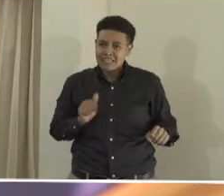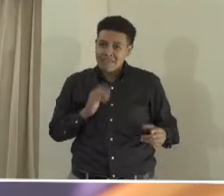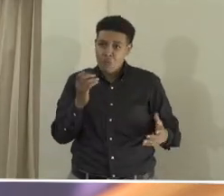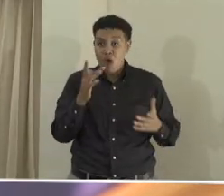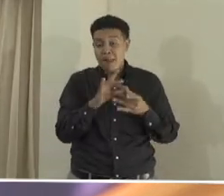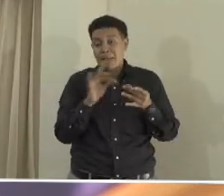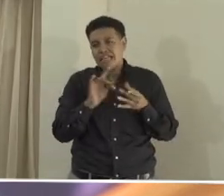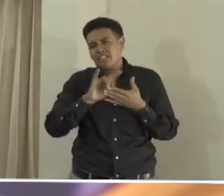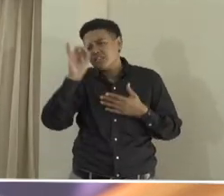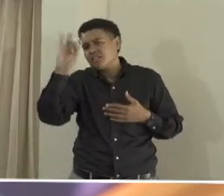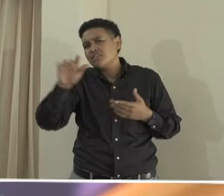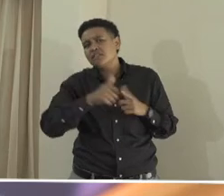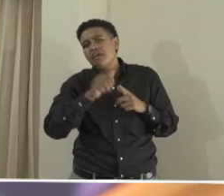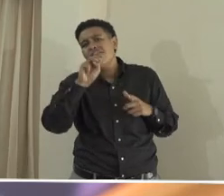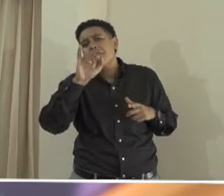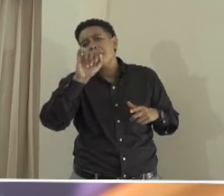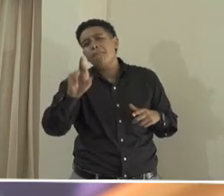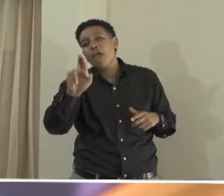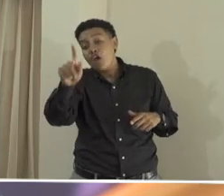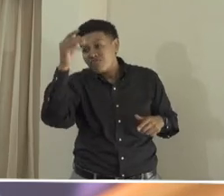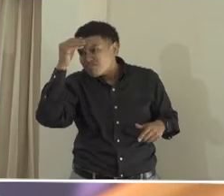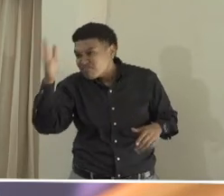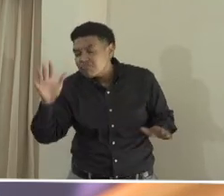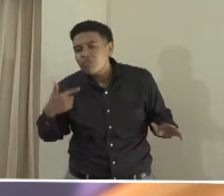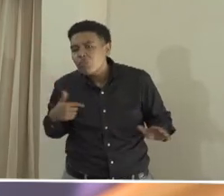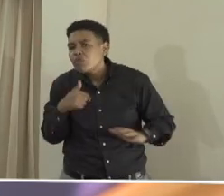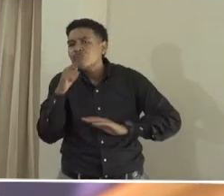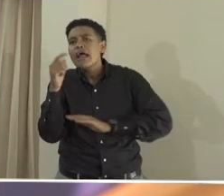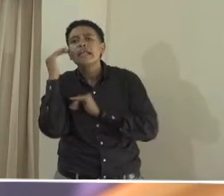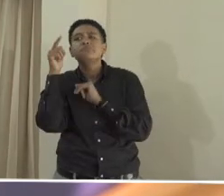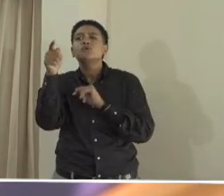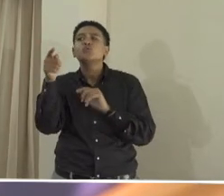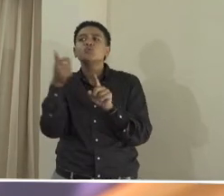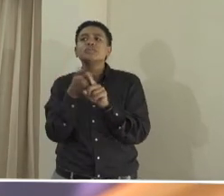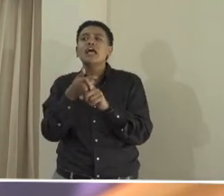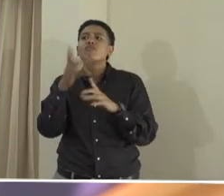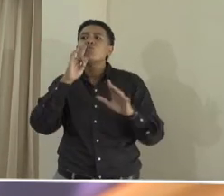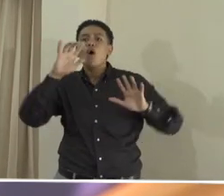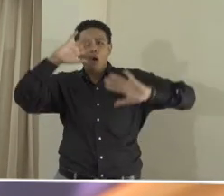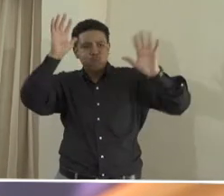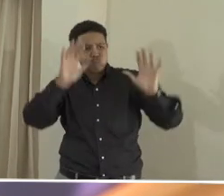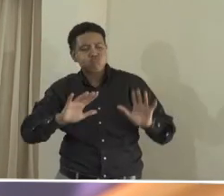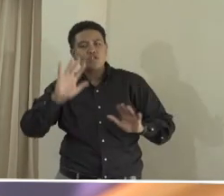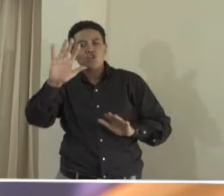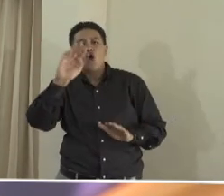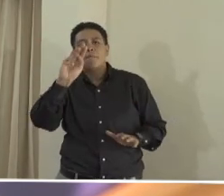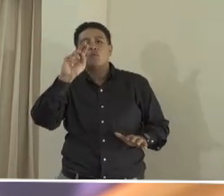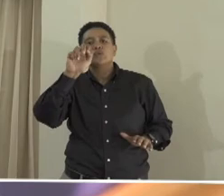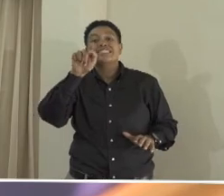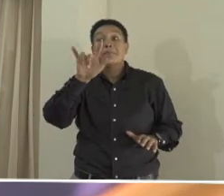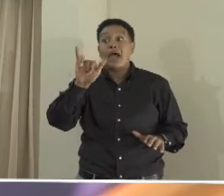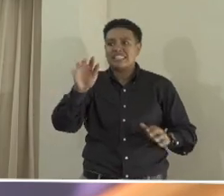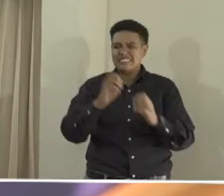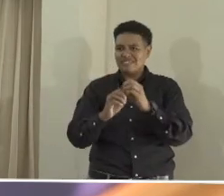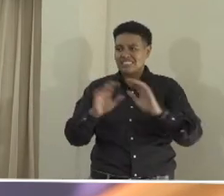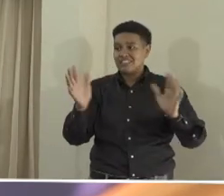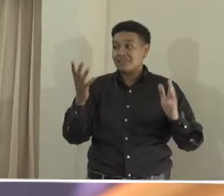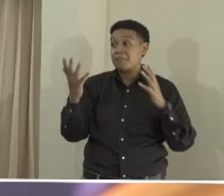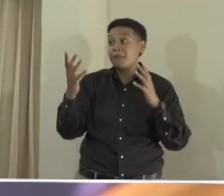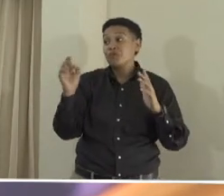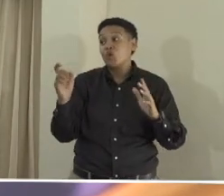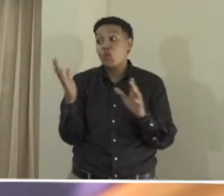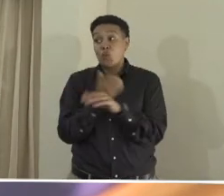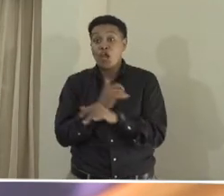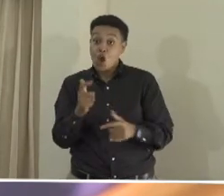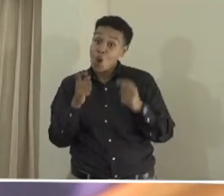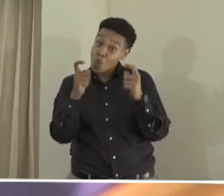to go to the mayor that we are expecting you to dress up your municipality. You may just win a gold award.